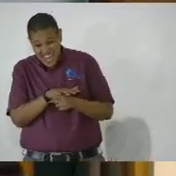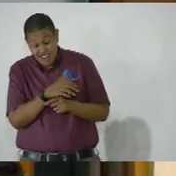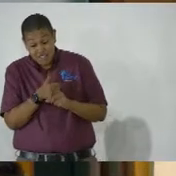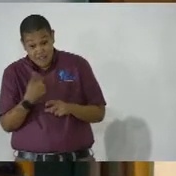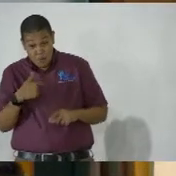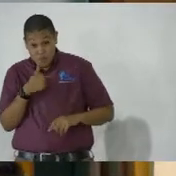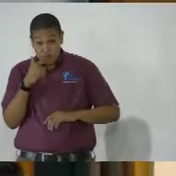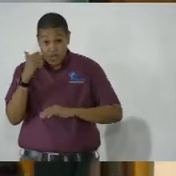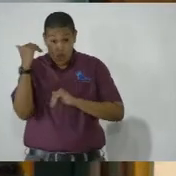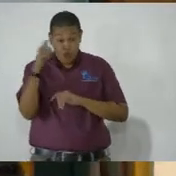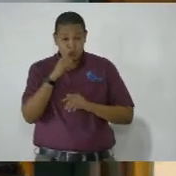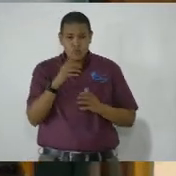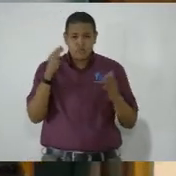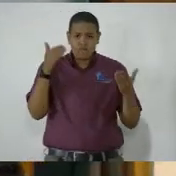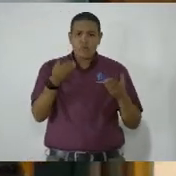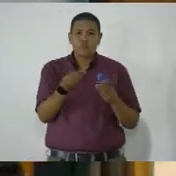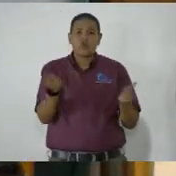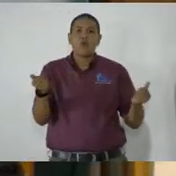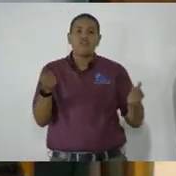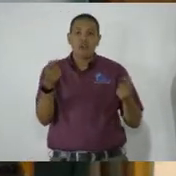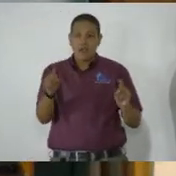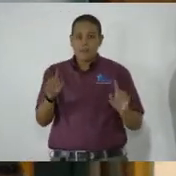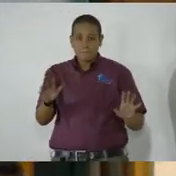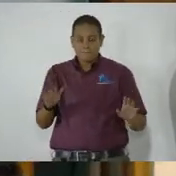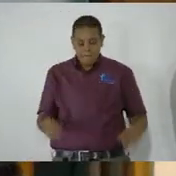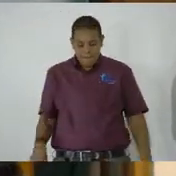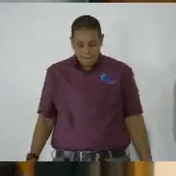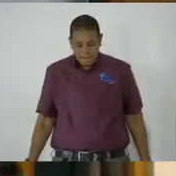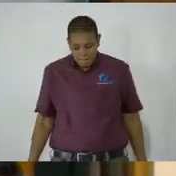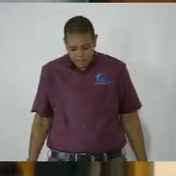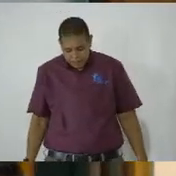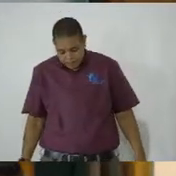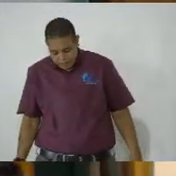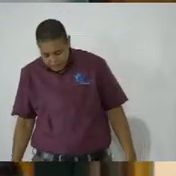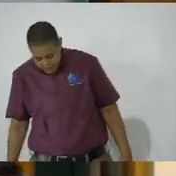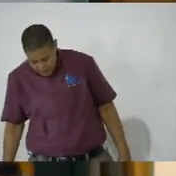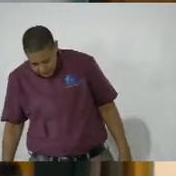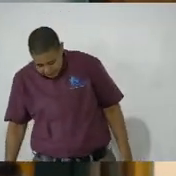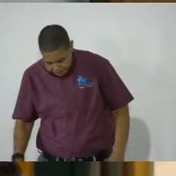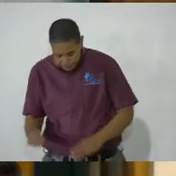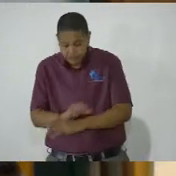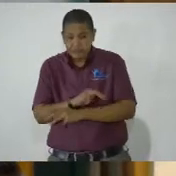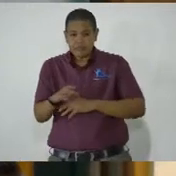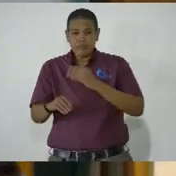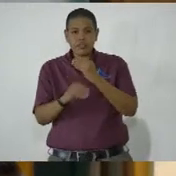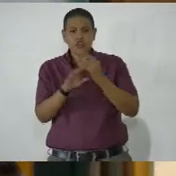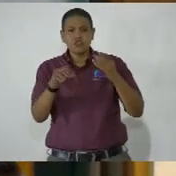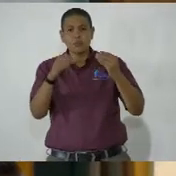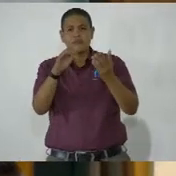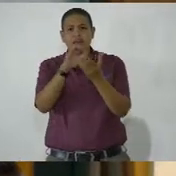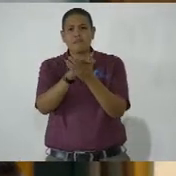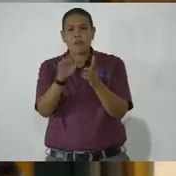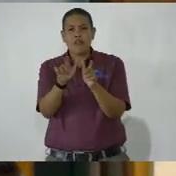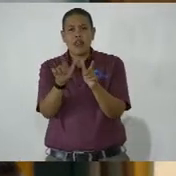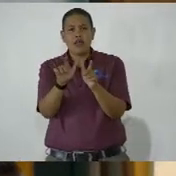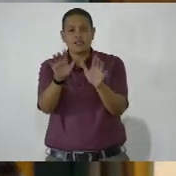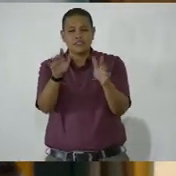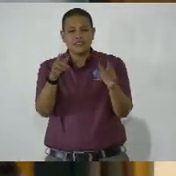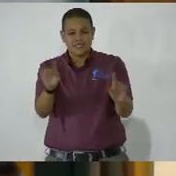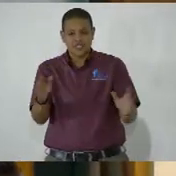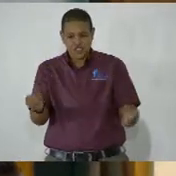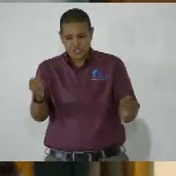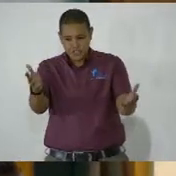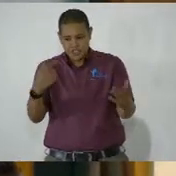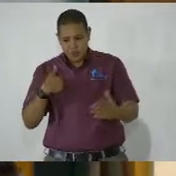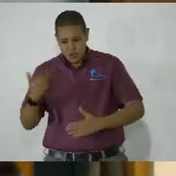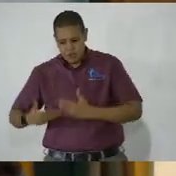we hope to address in short order. Madam Speaker, the Ministry also provides marriage licenses. And we